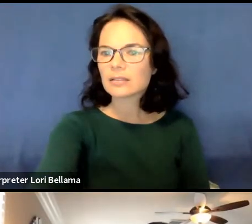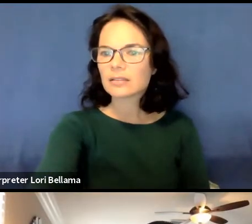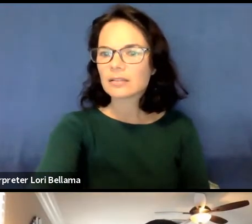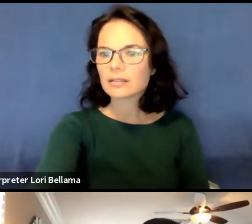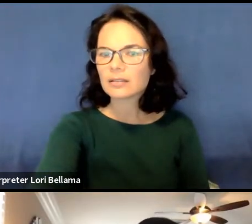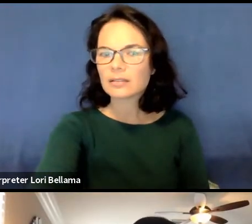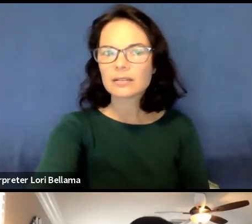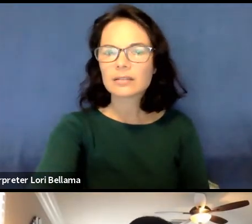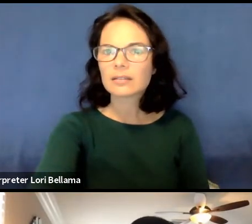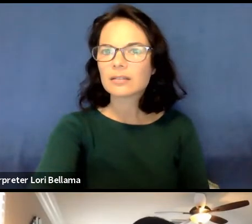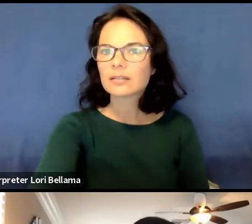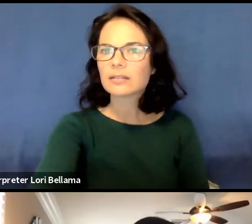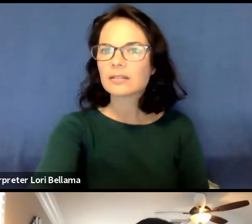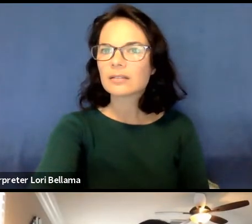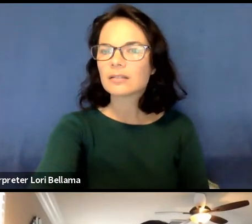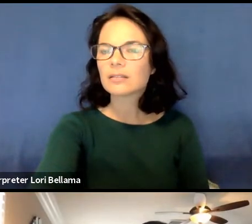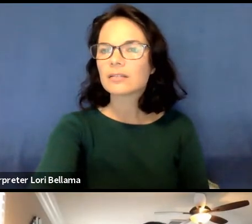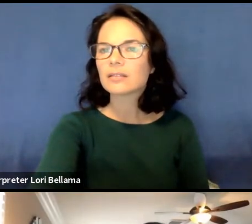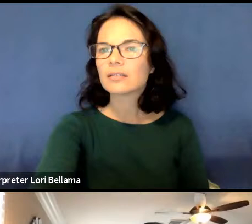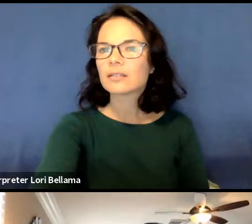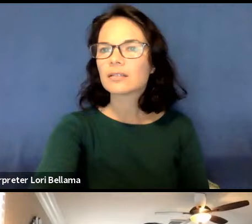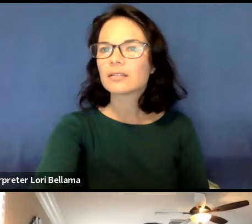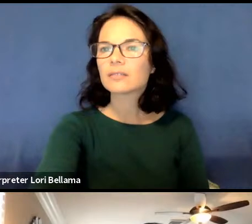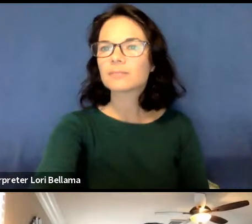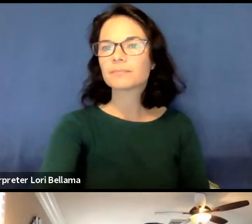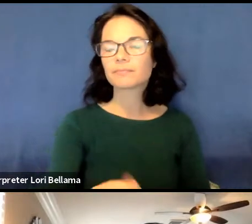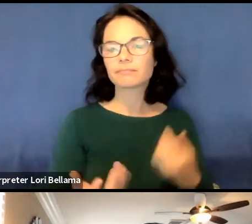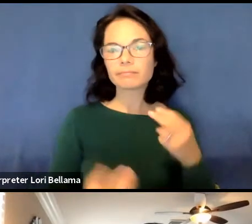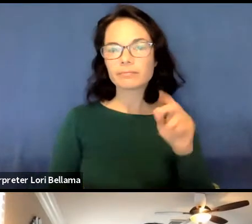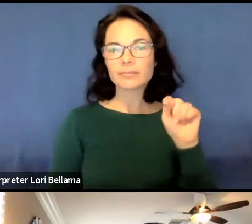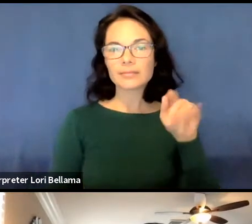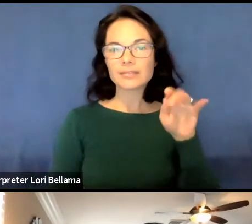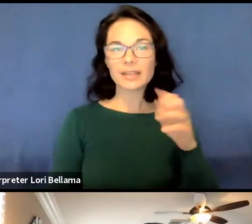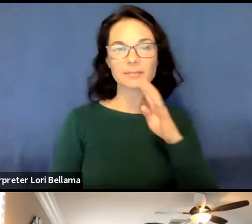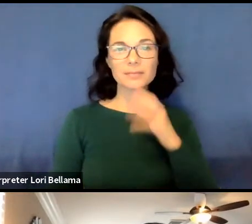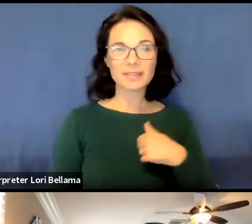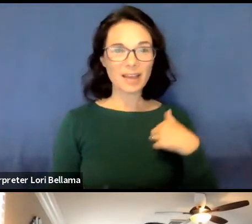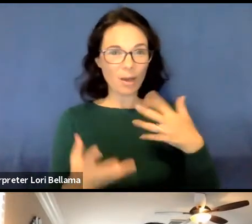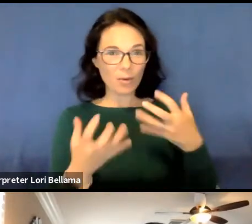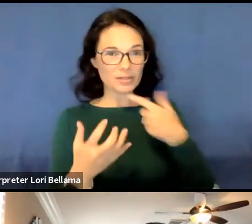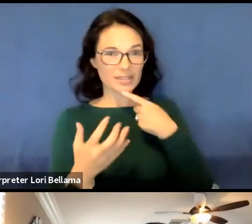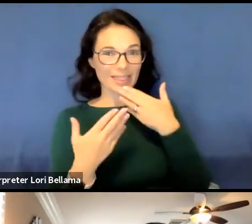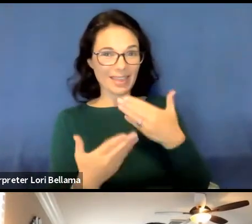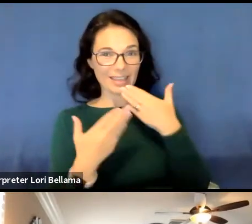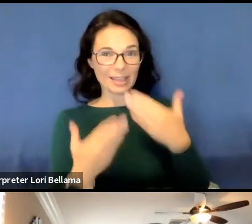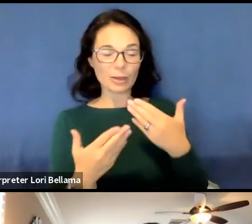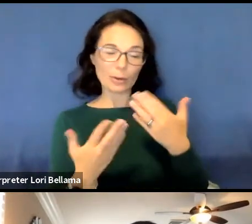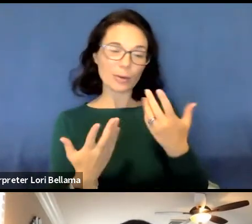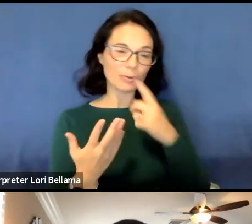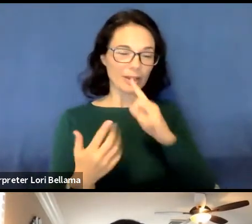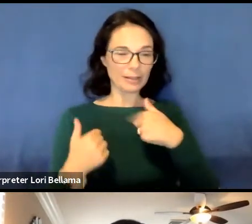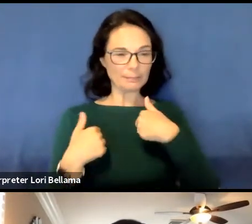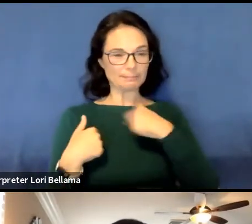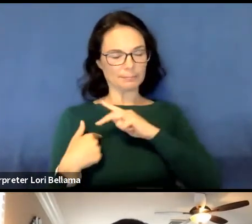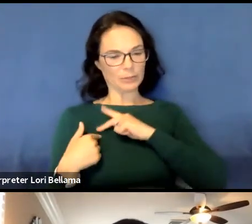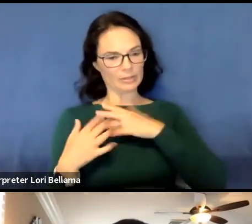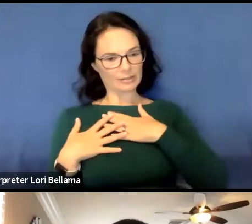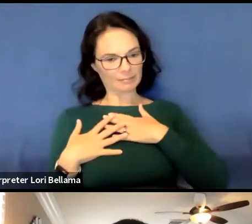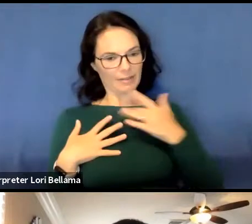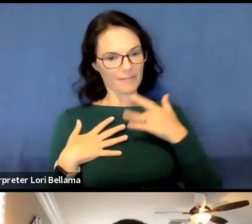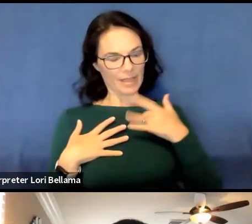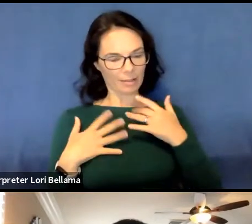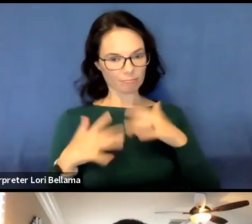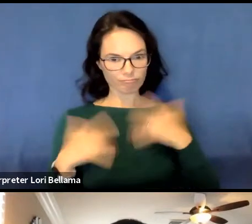Yeah, I just wanted to say thank you, but also I'm personally really excited that the